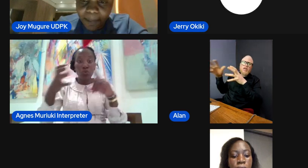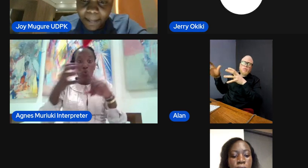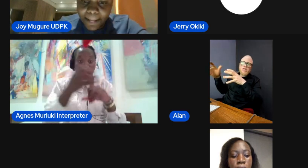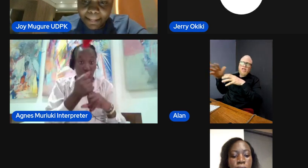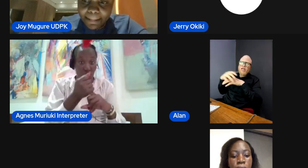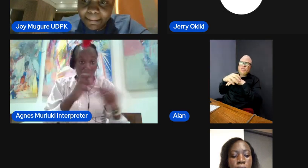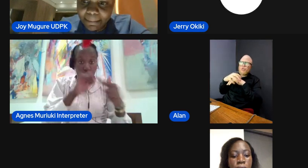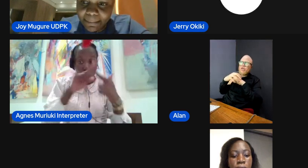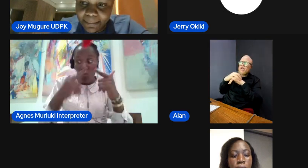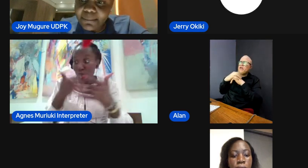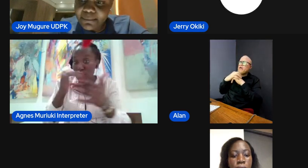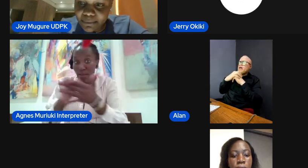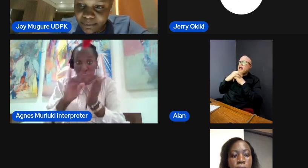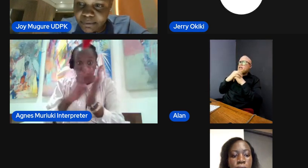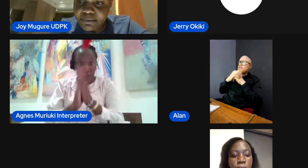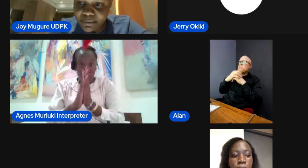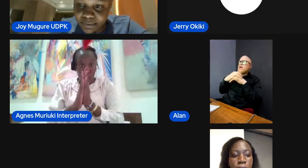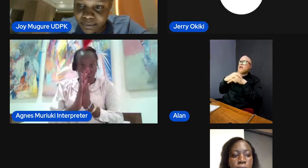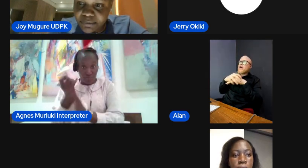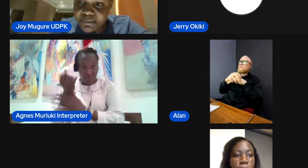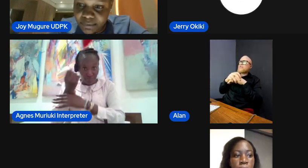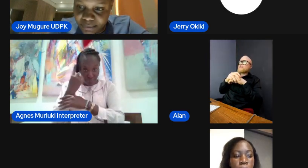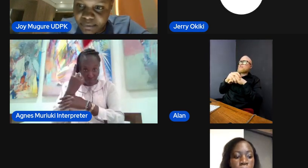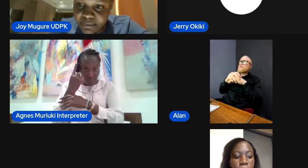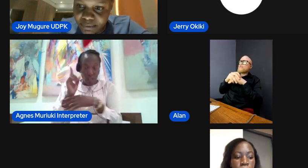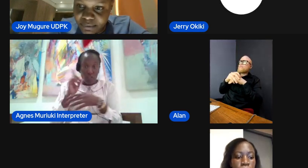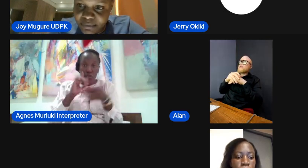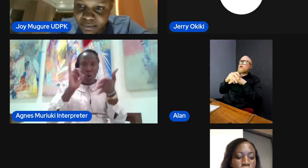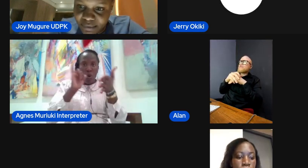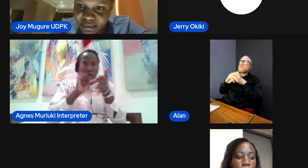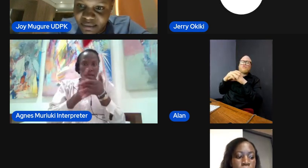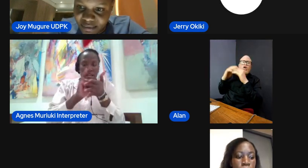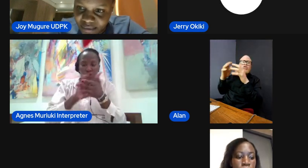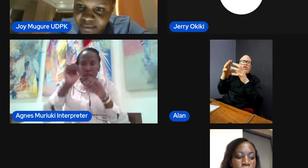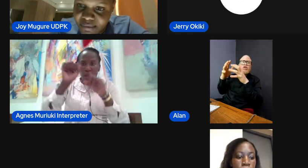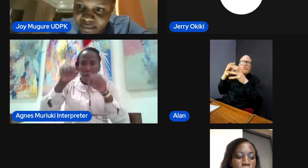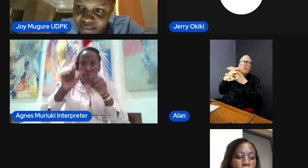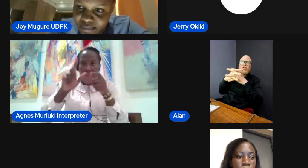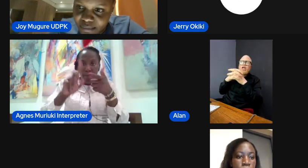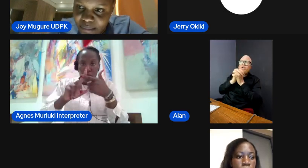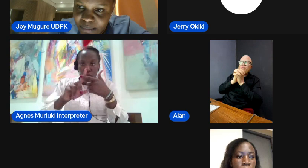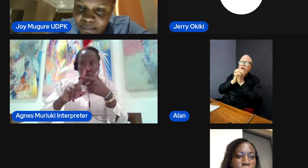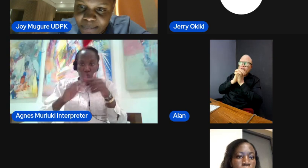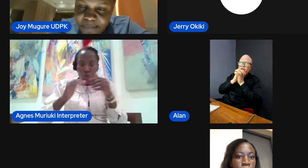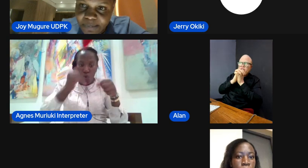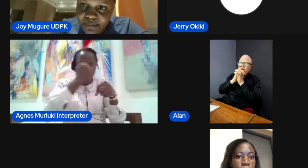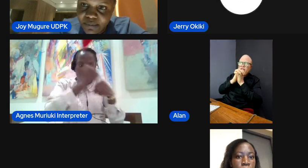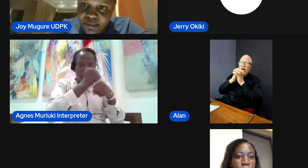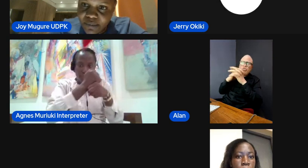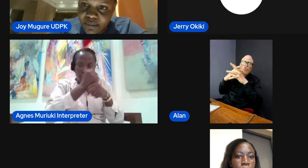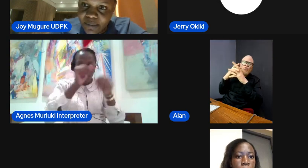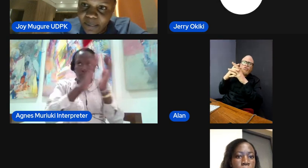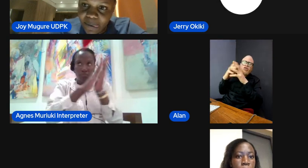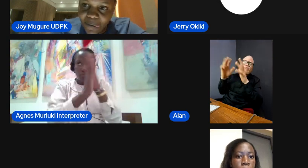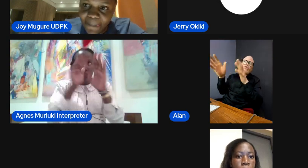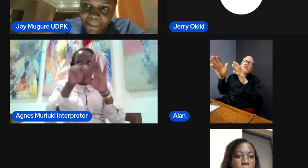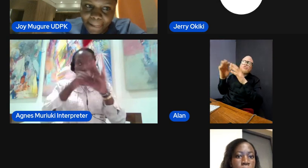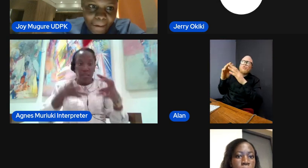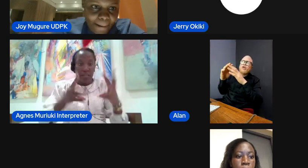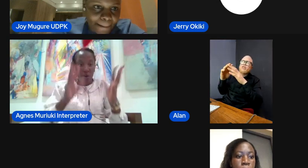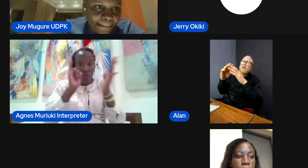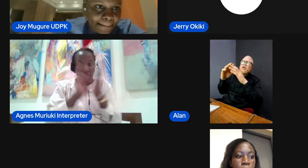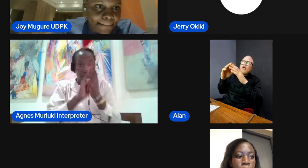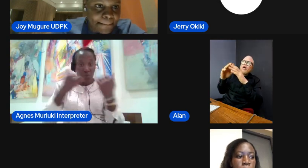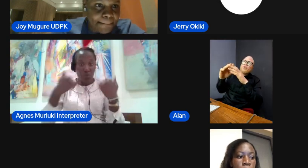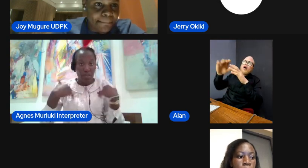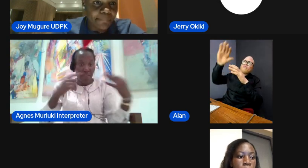you tell that particular story, and being able to structure that story in a way that it has three bodies